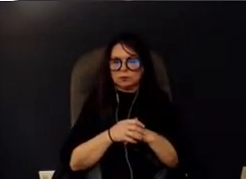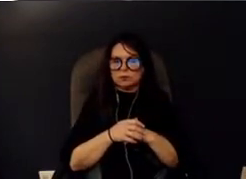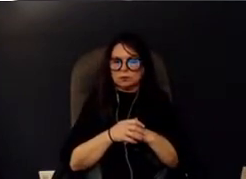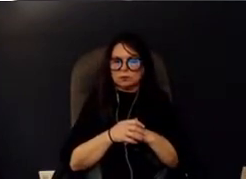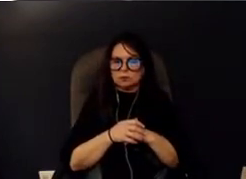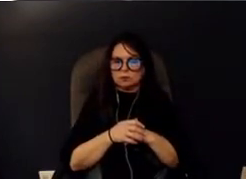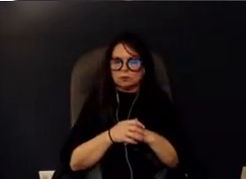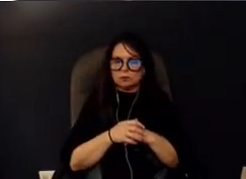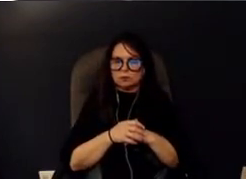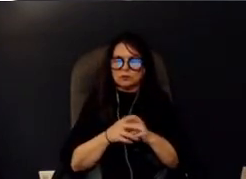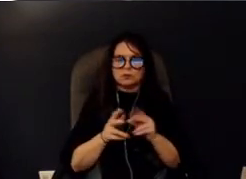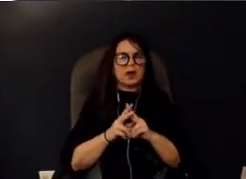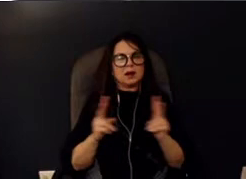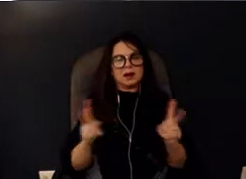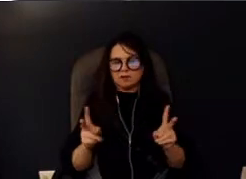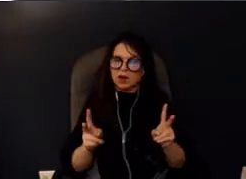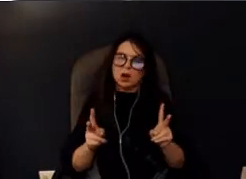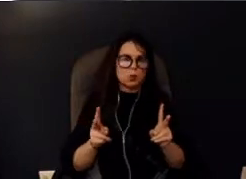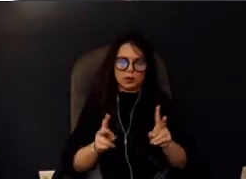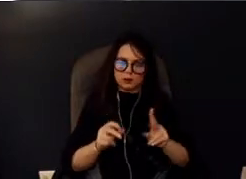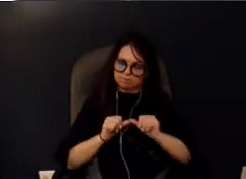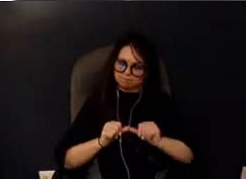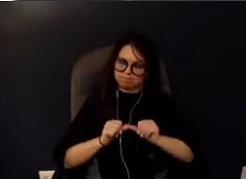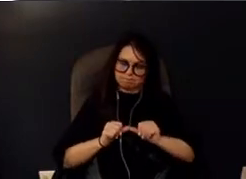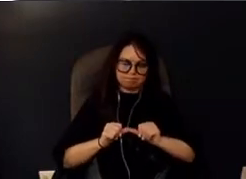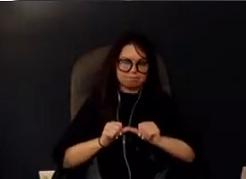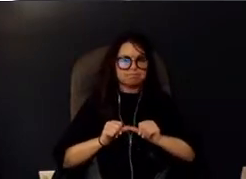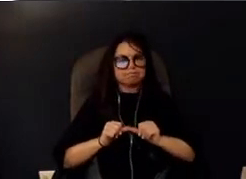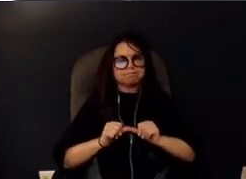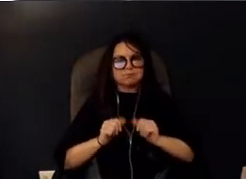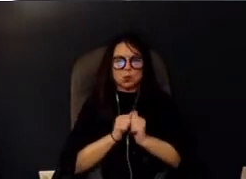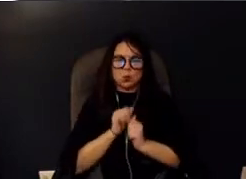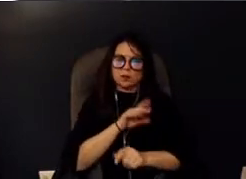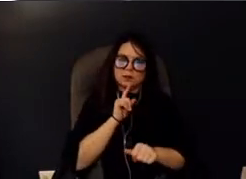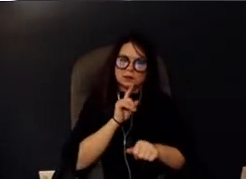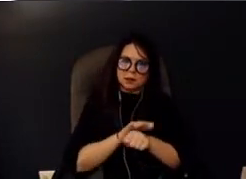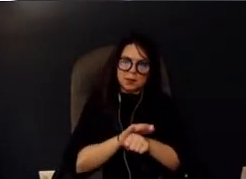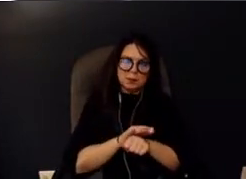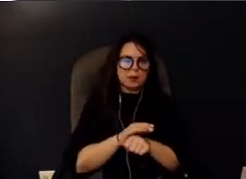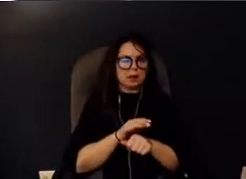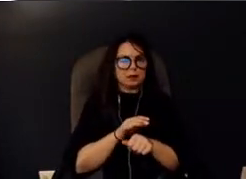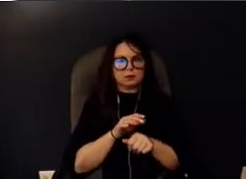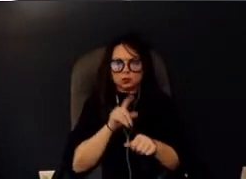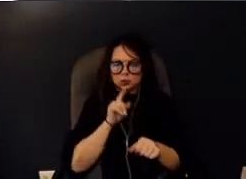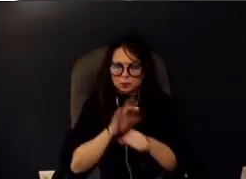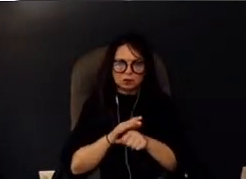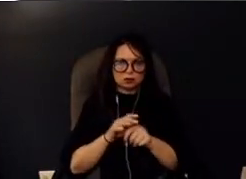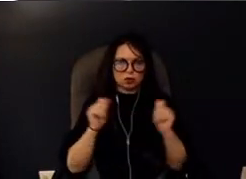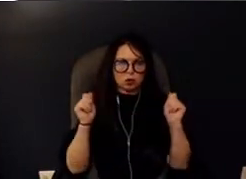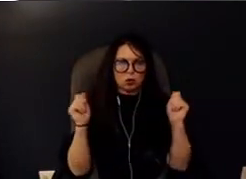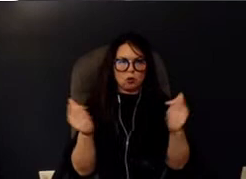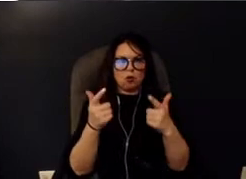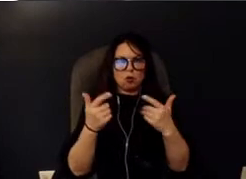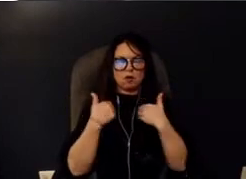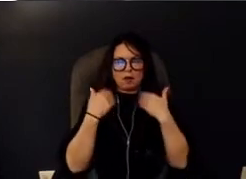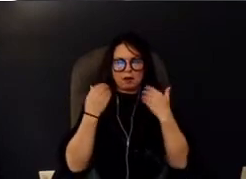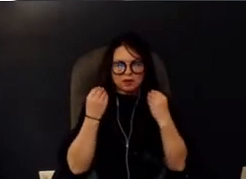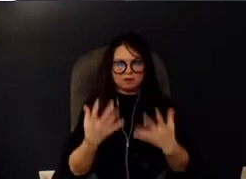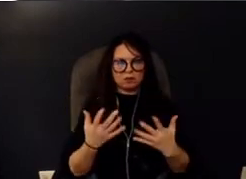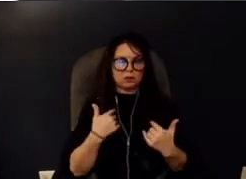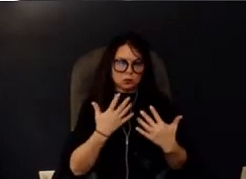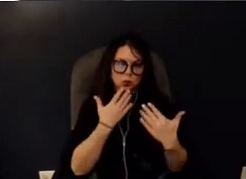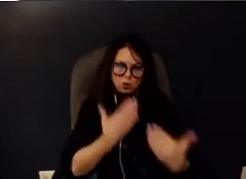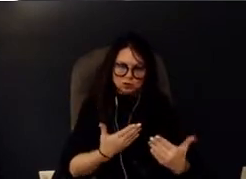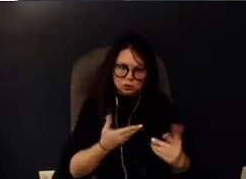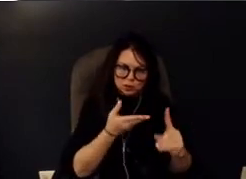commitment to making sure that we have all the information we need to make decisions. So I just wanted to thank him and his